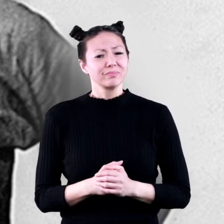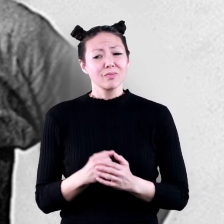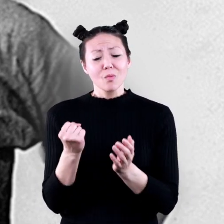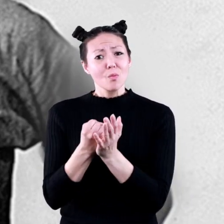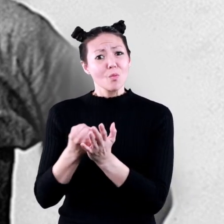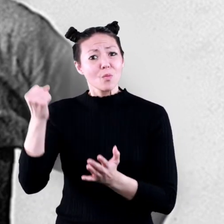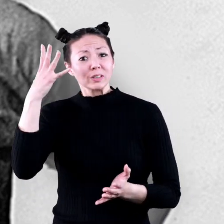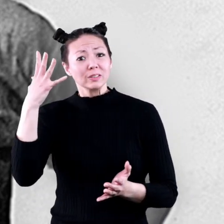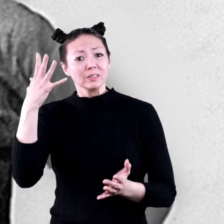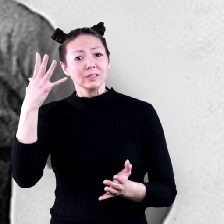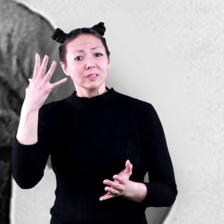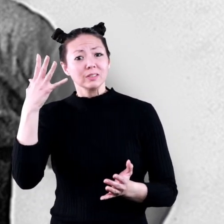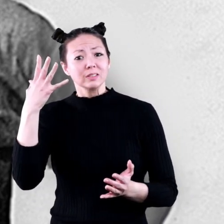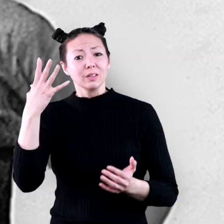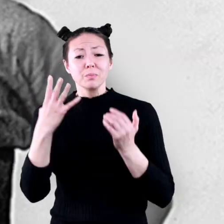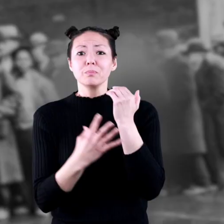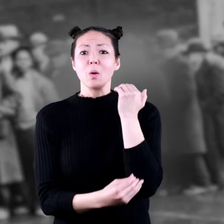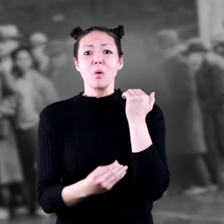school?